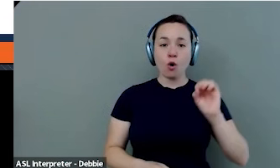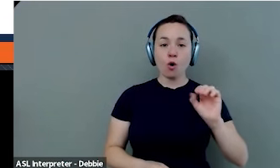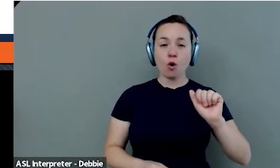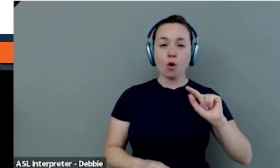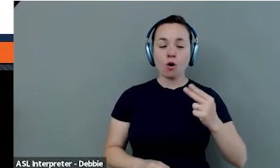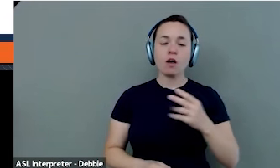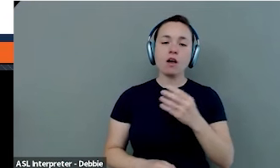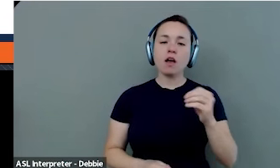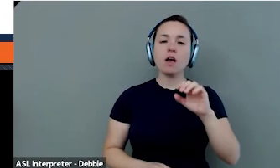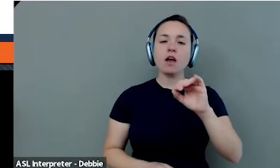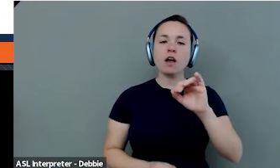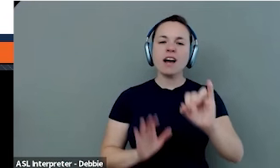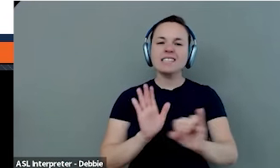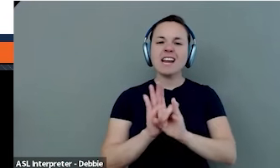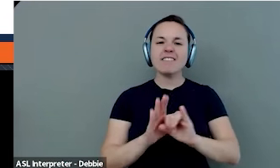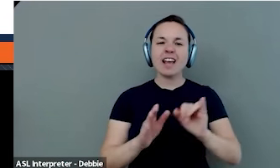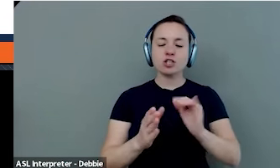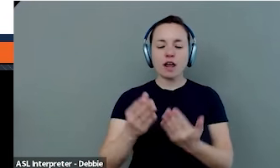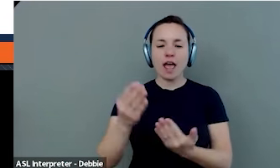and the identification envelope.